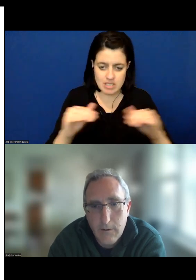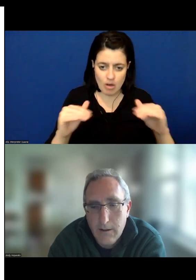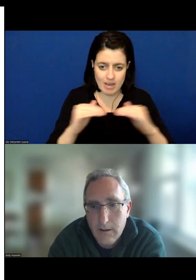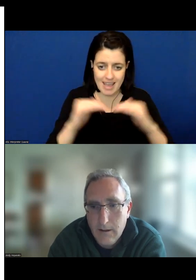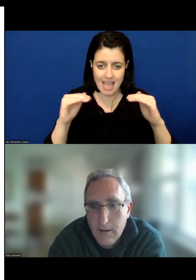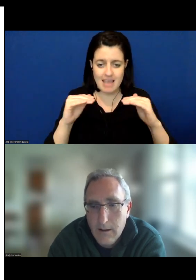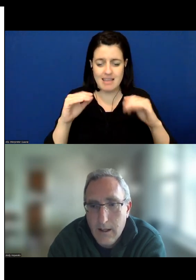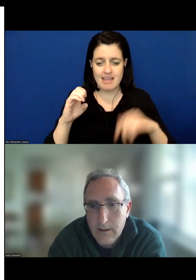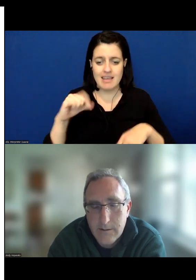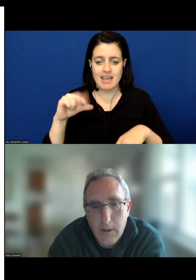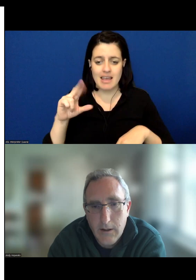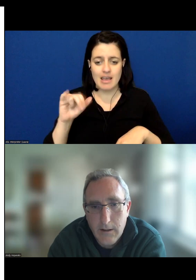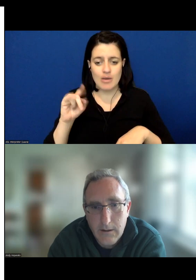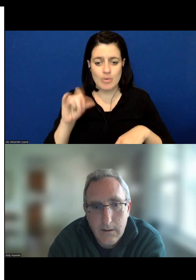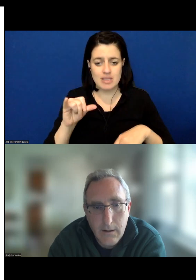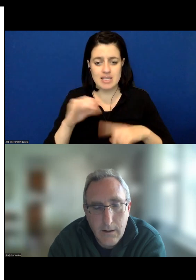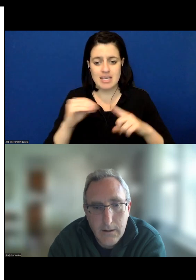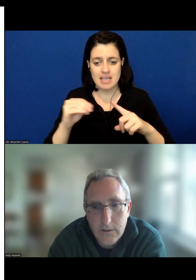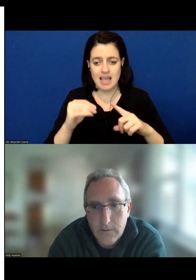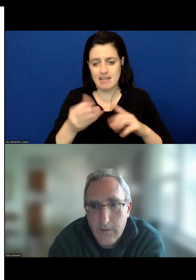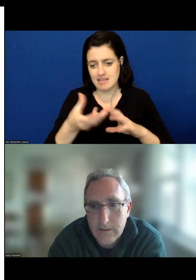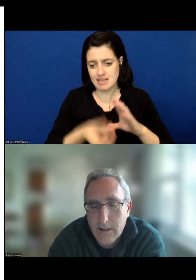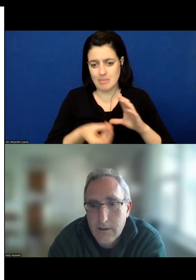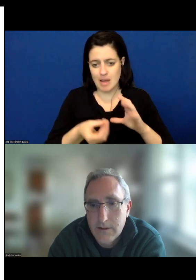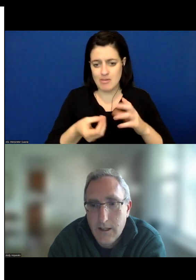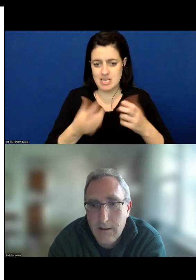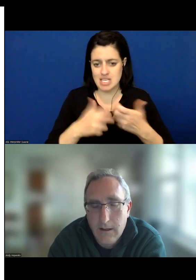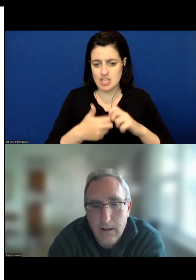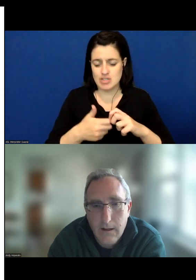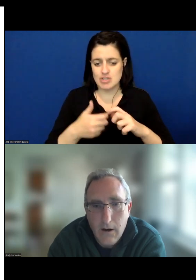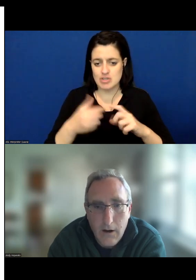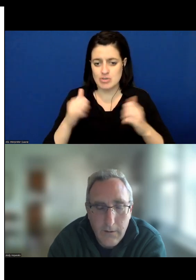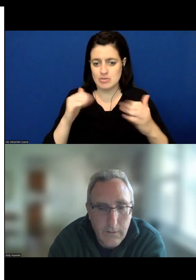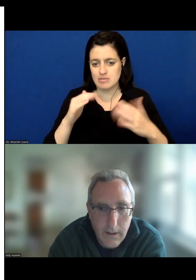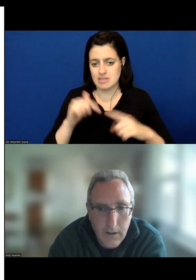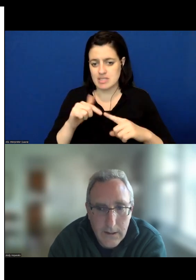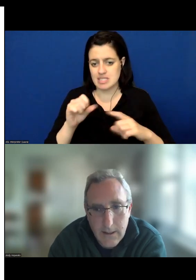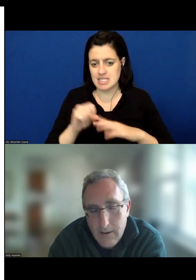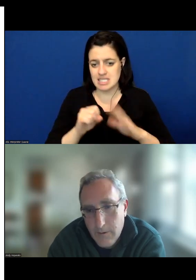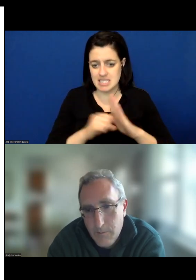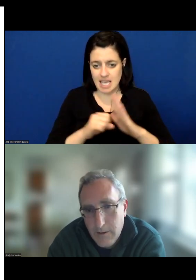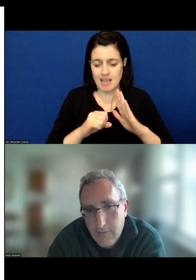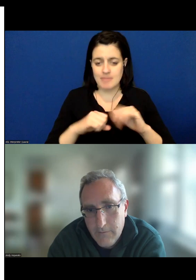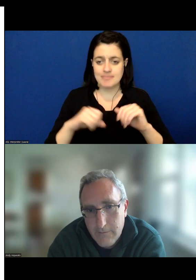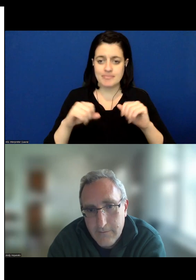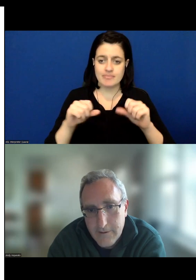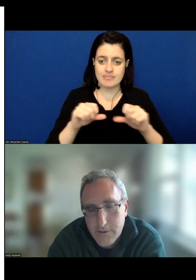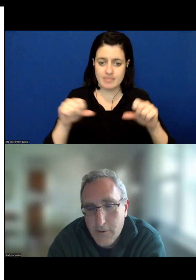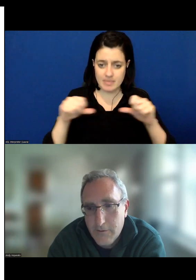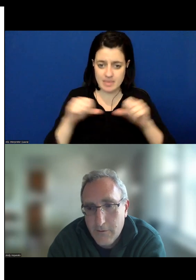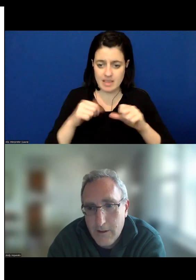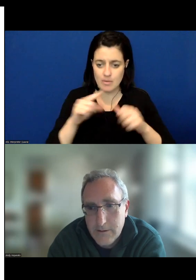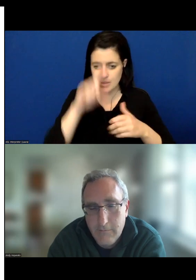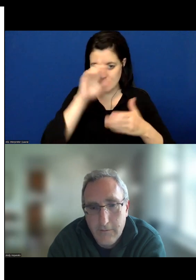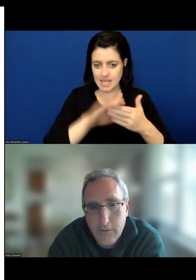the equity and disparity issues facing our state are the areas that we believe